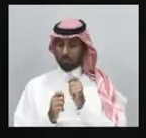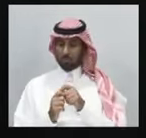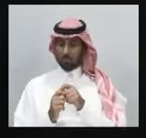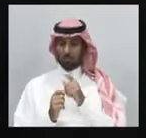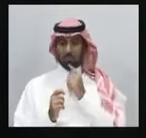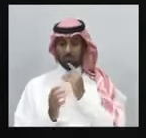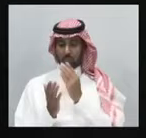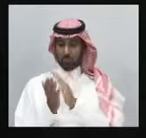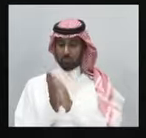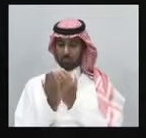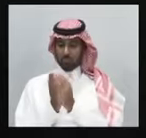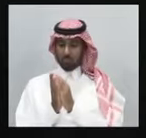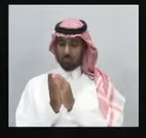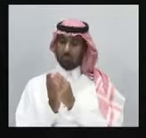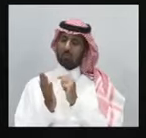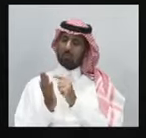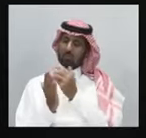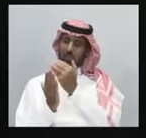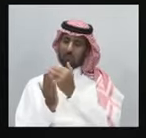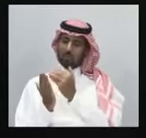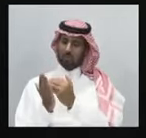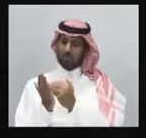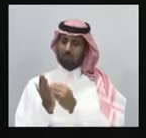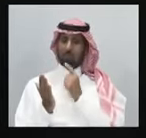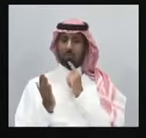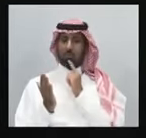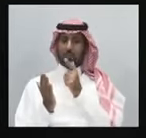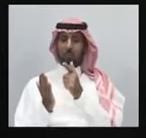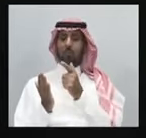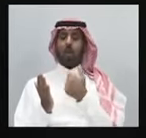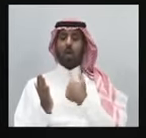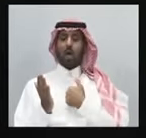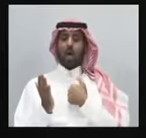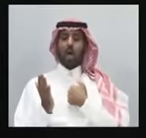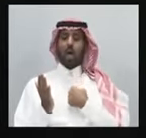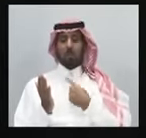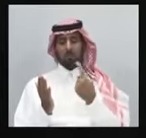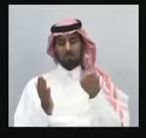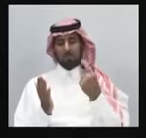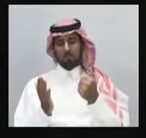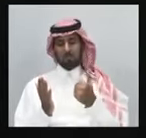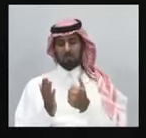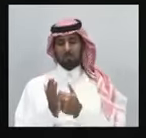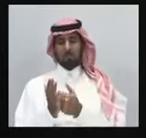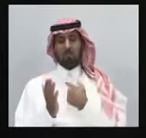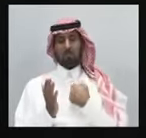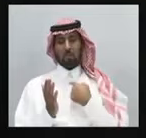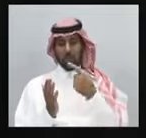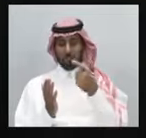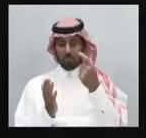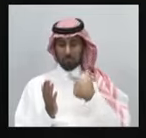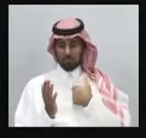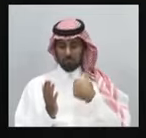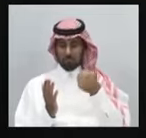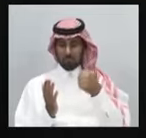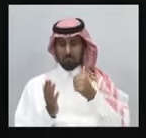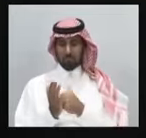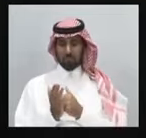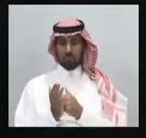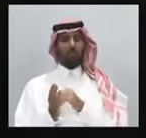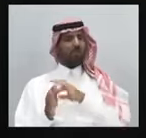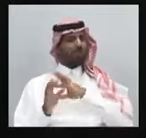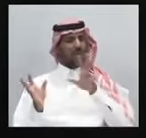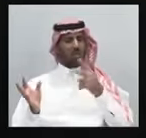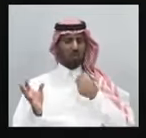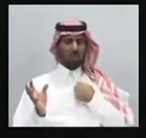cover letter. Why you are writing it? To tell them, I am the one that you require. I'm not just like